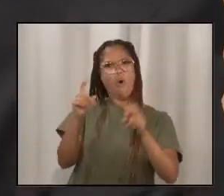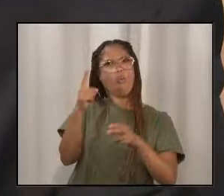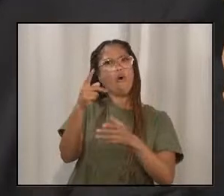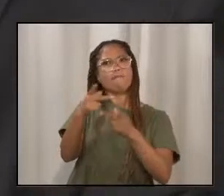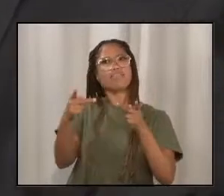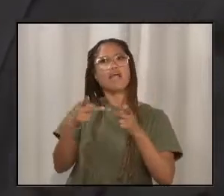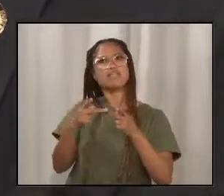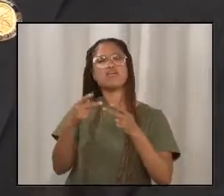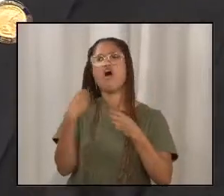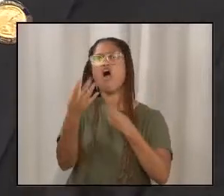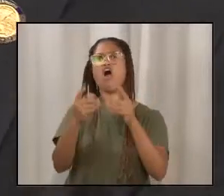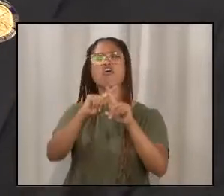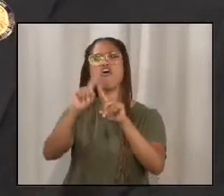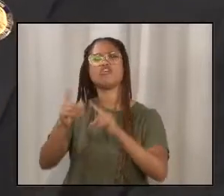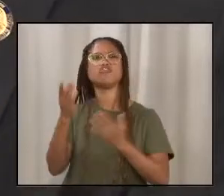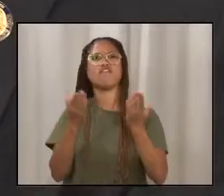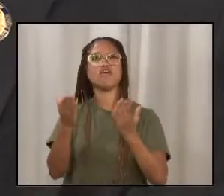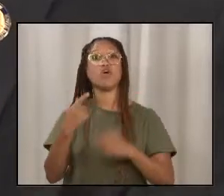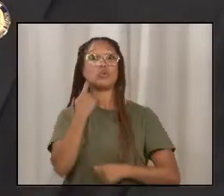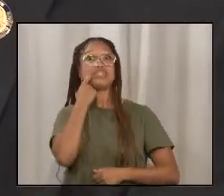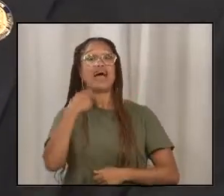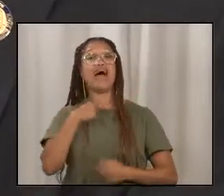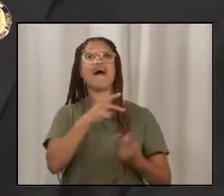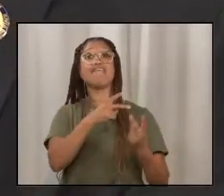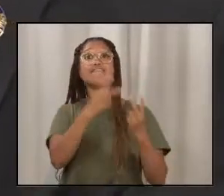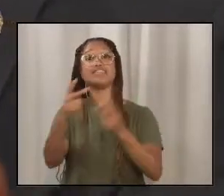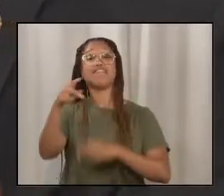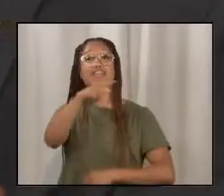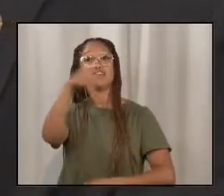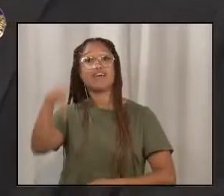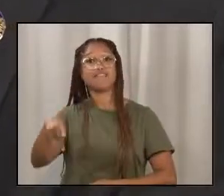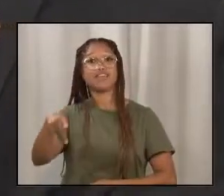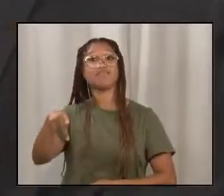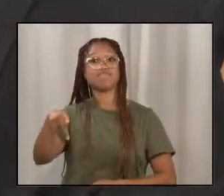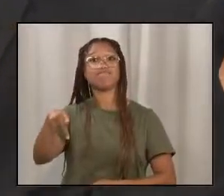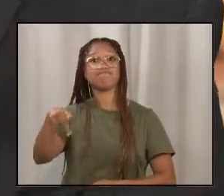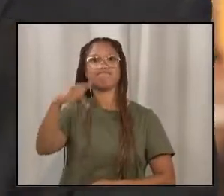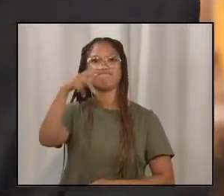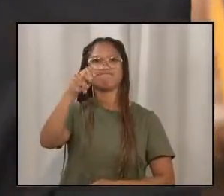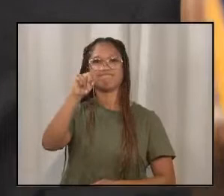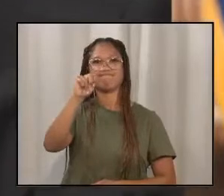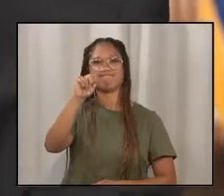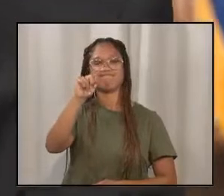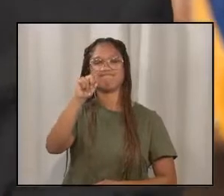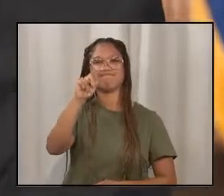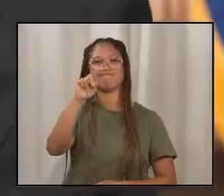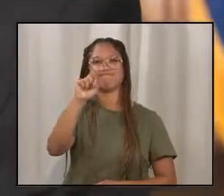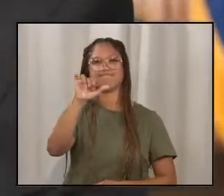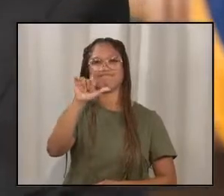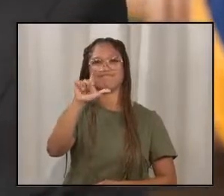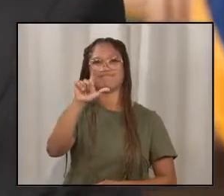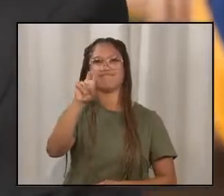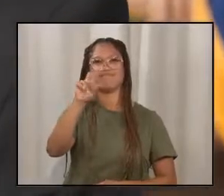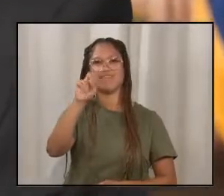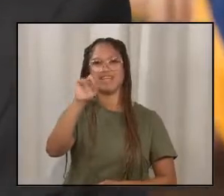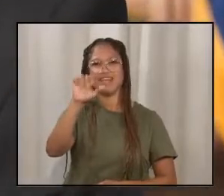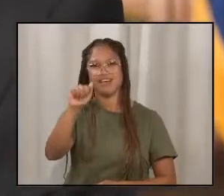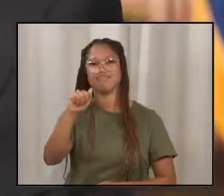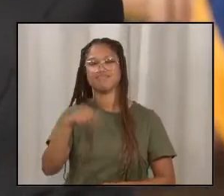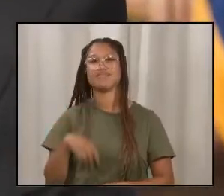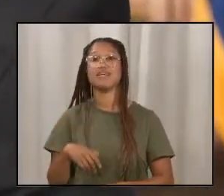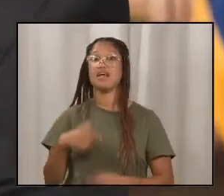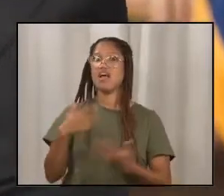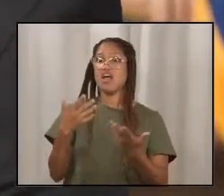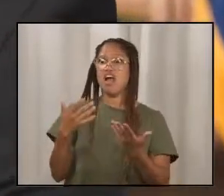cities. Most recently, I went to Philadelphia to take a look at their hub of hope and their transit line, which is essentially an MSC.